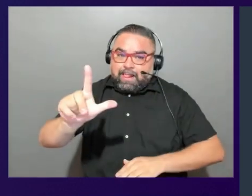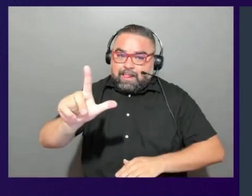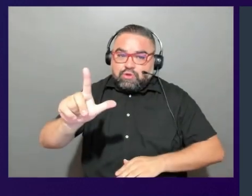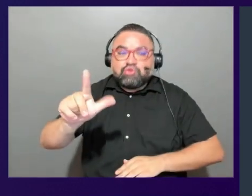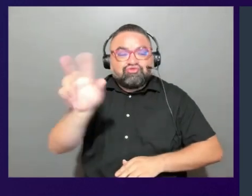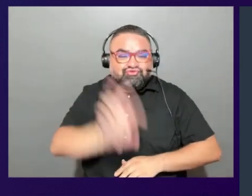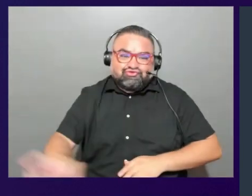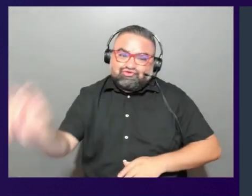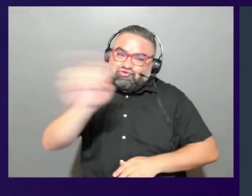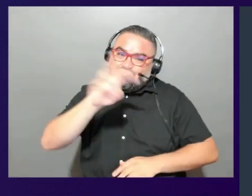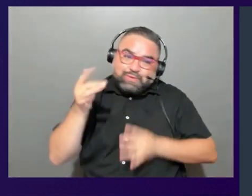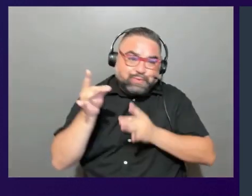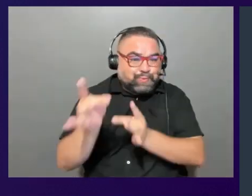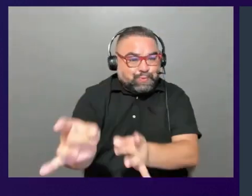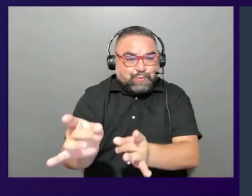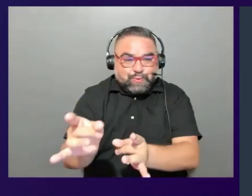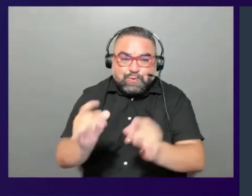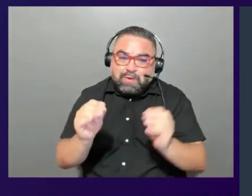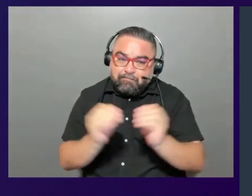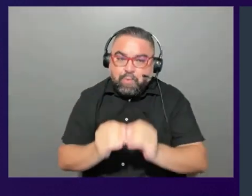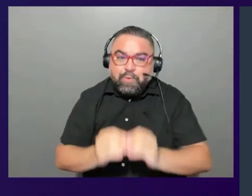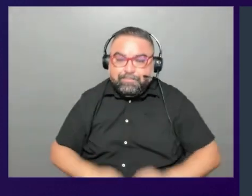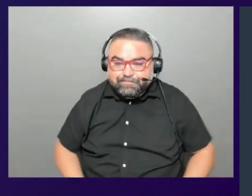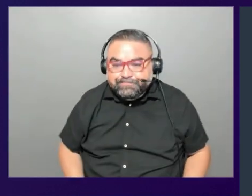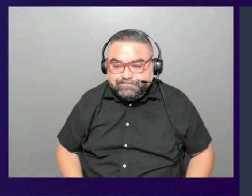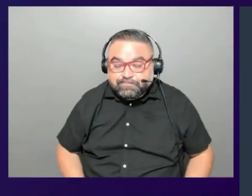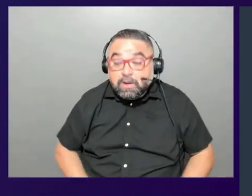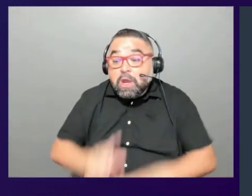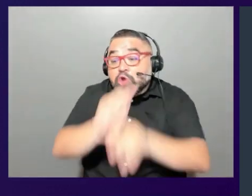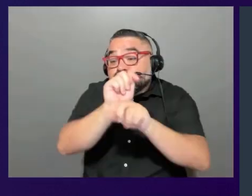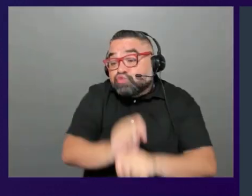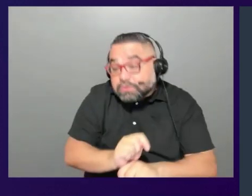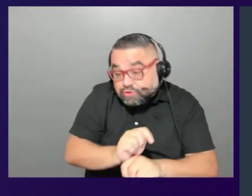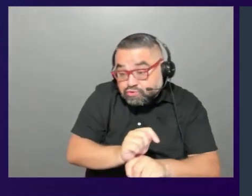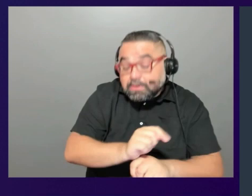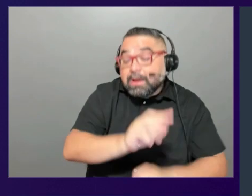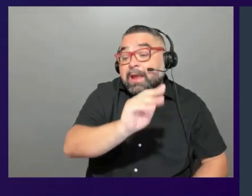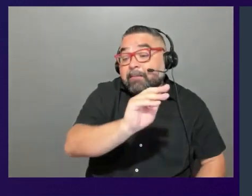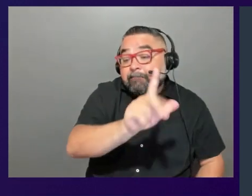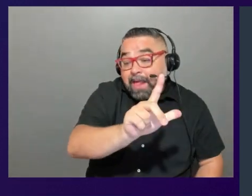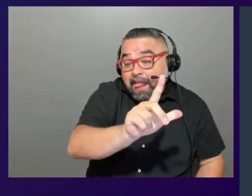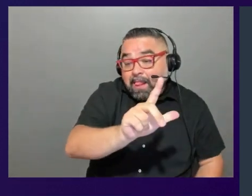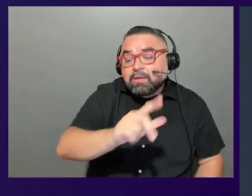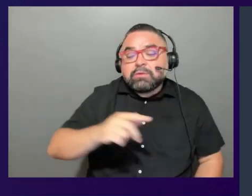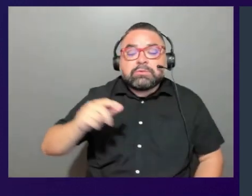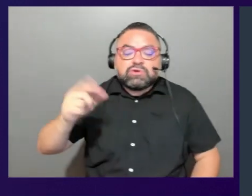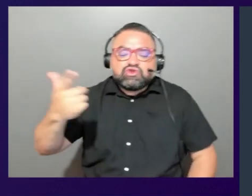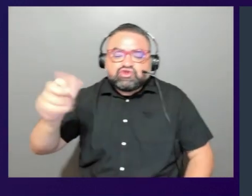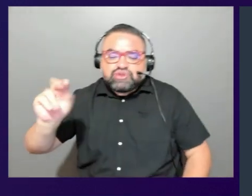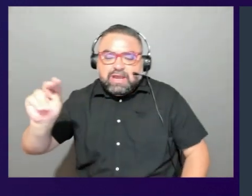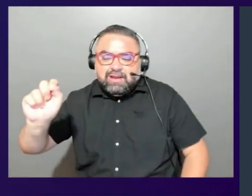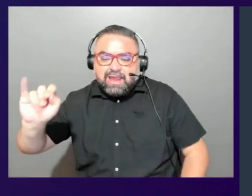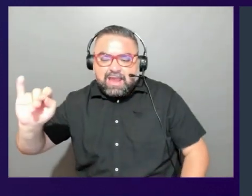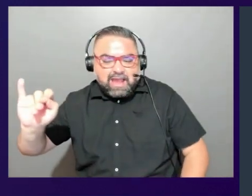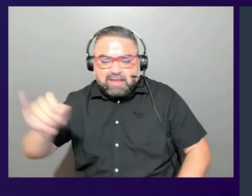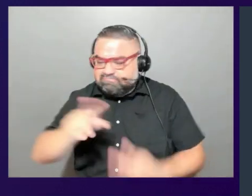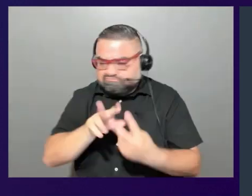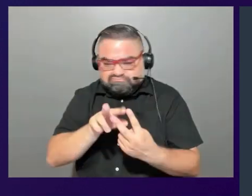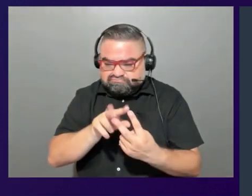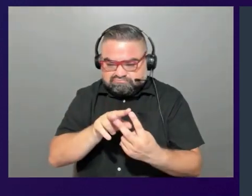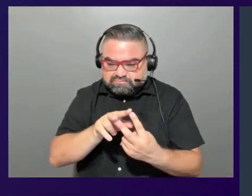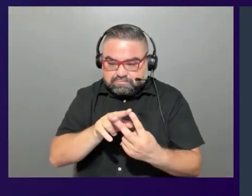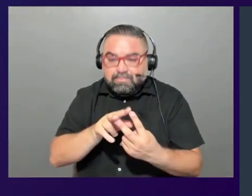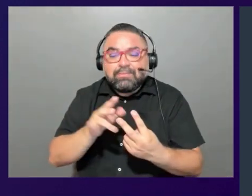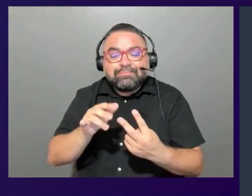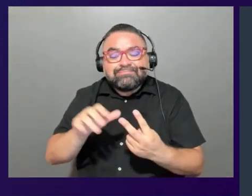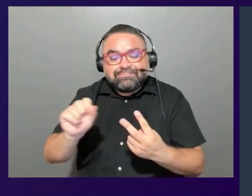matter whether it's traditional ML or generative AI, foundation models, machine learning follows a very similar